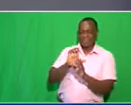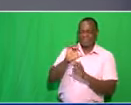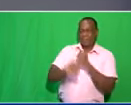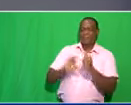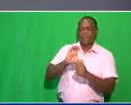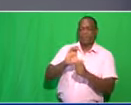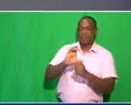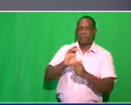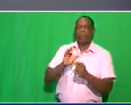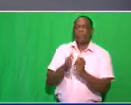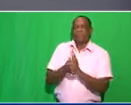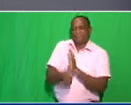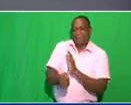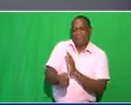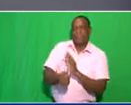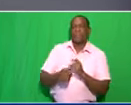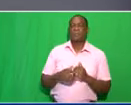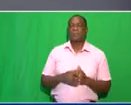collaboration,